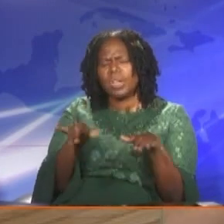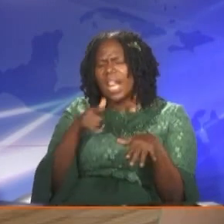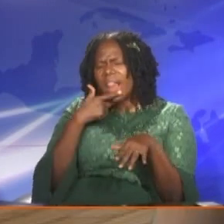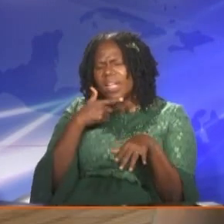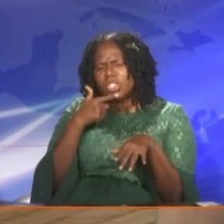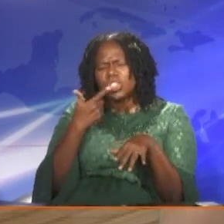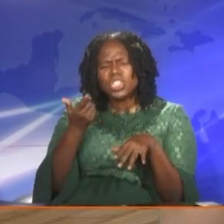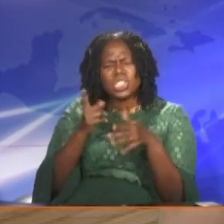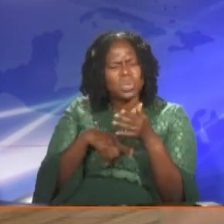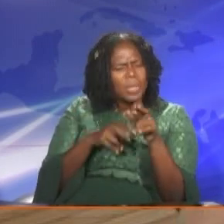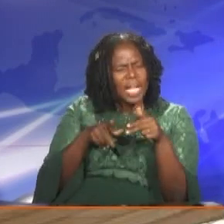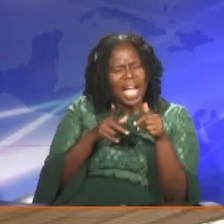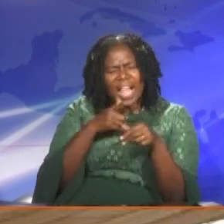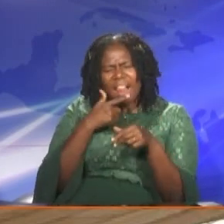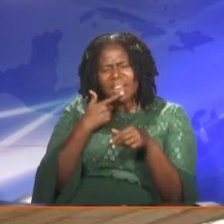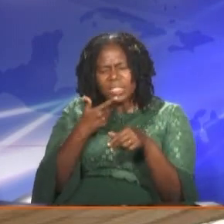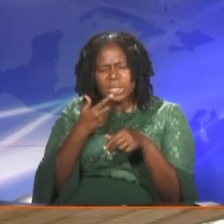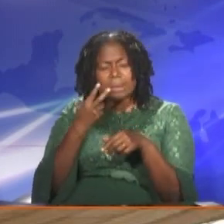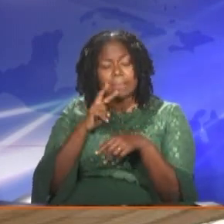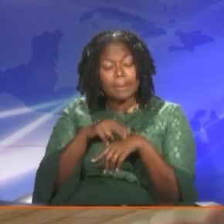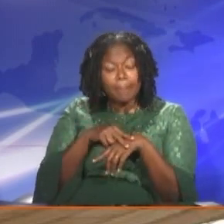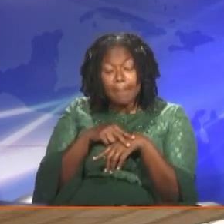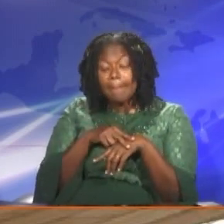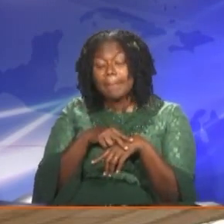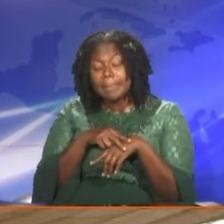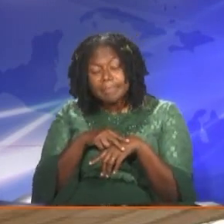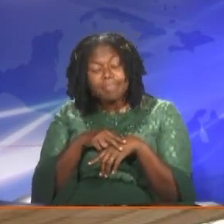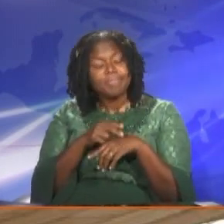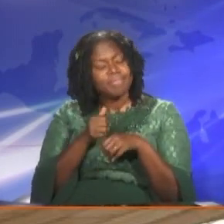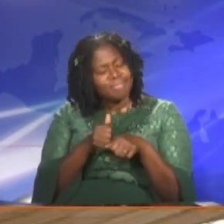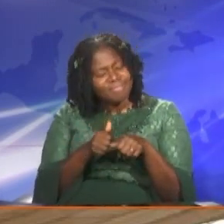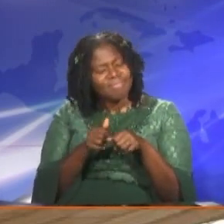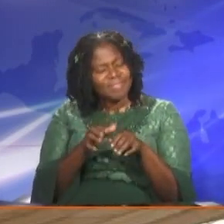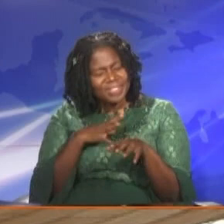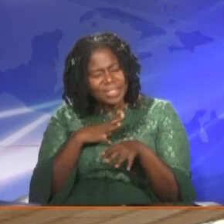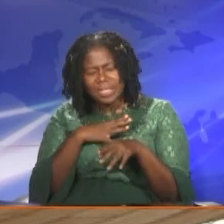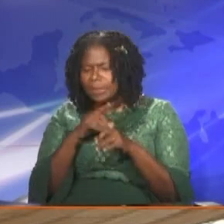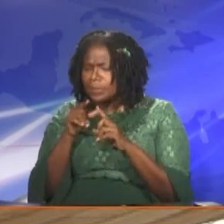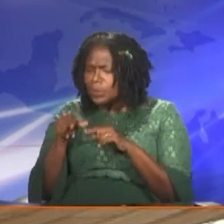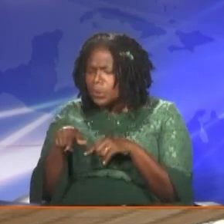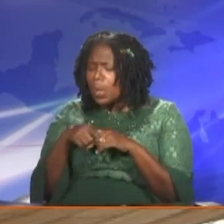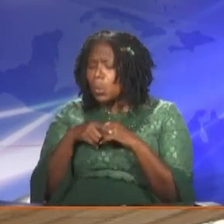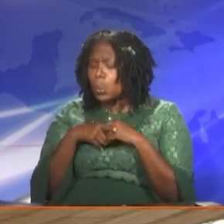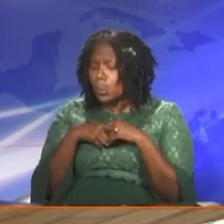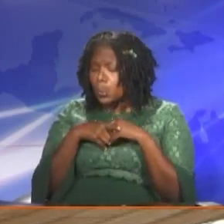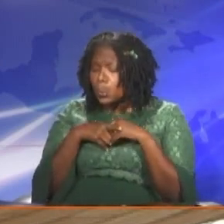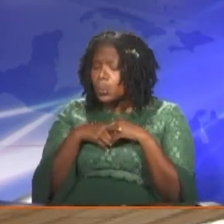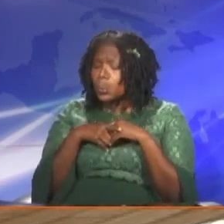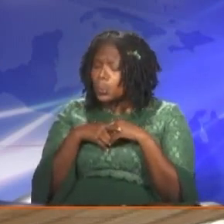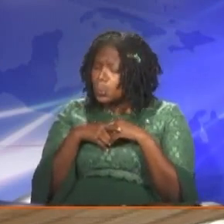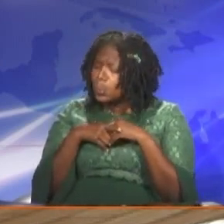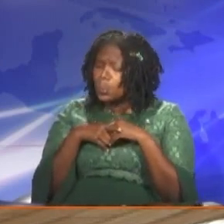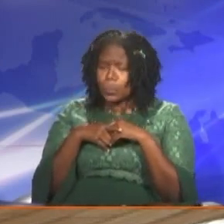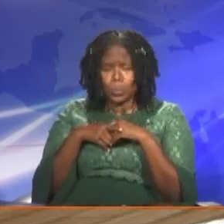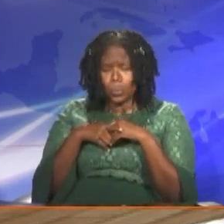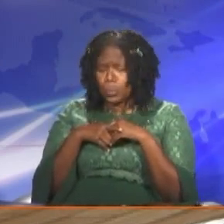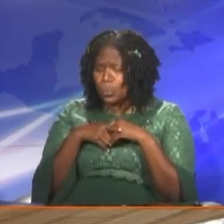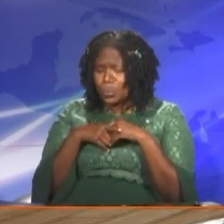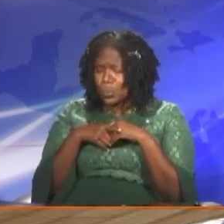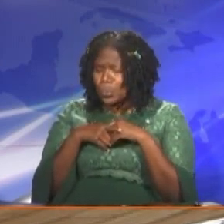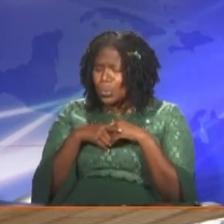So we would, sort of figure out from there who might have, who didn't have. And we were as teachers, would try to supplement. I don't know what's done